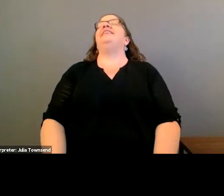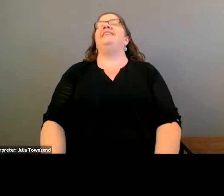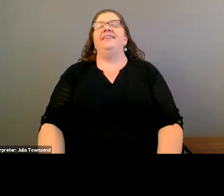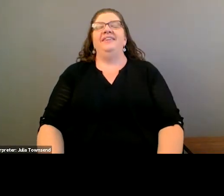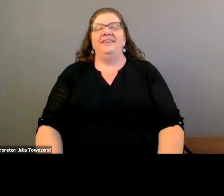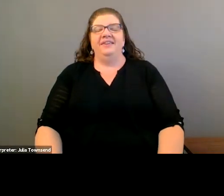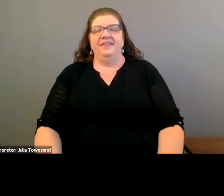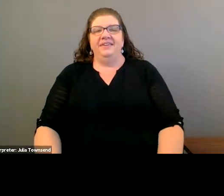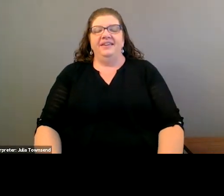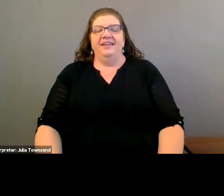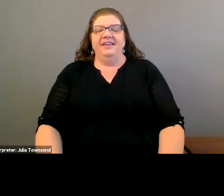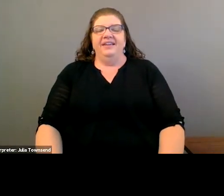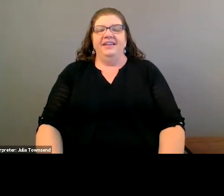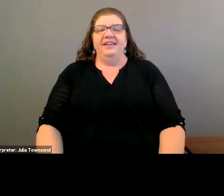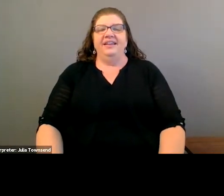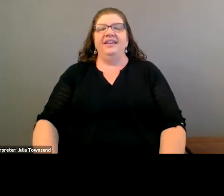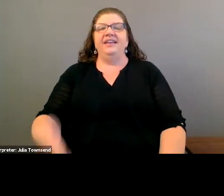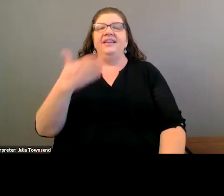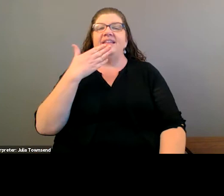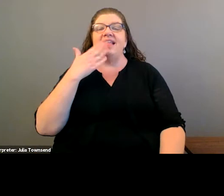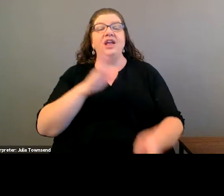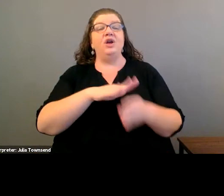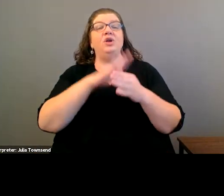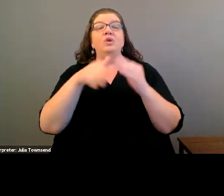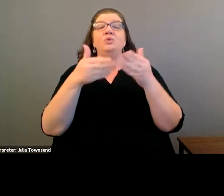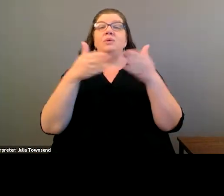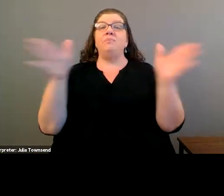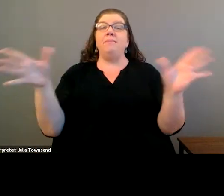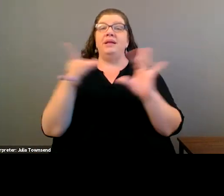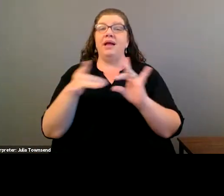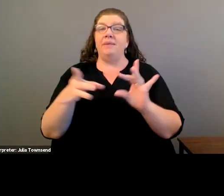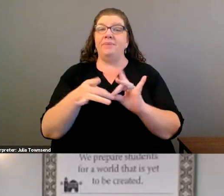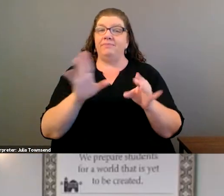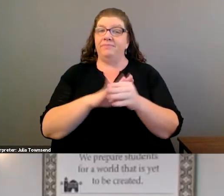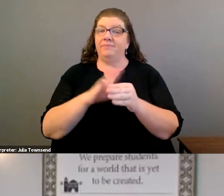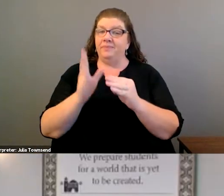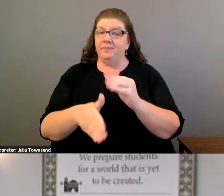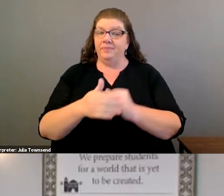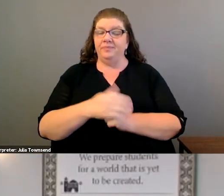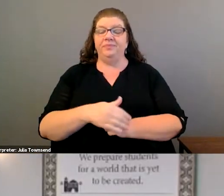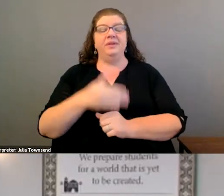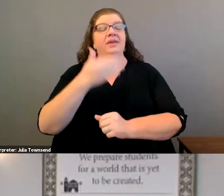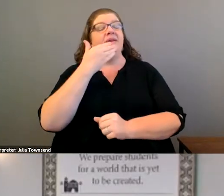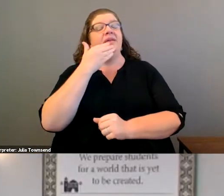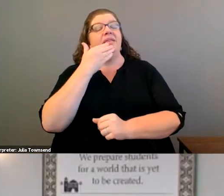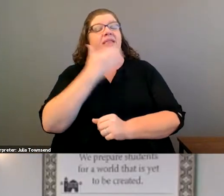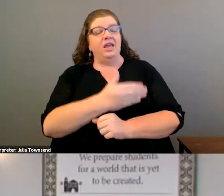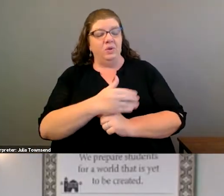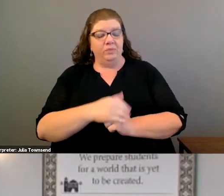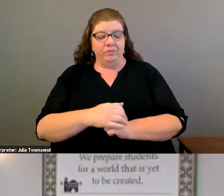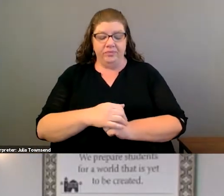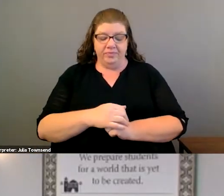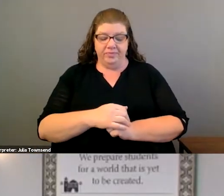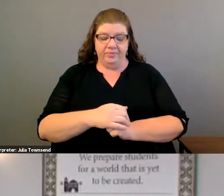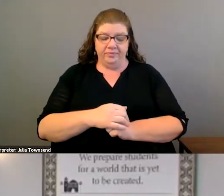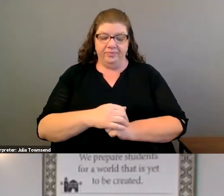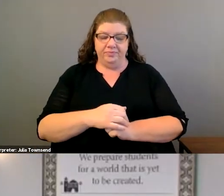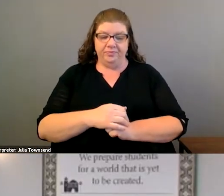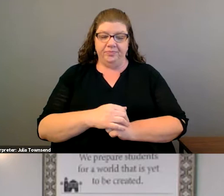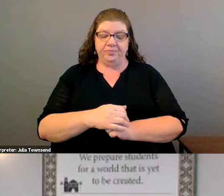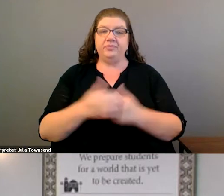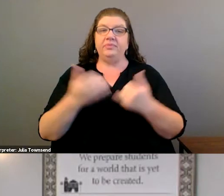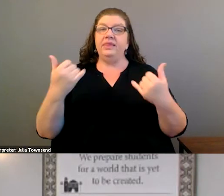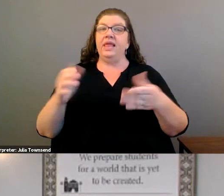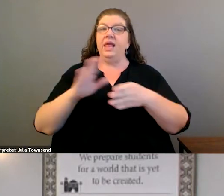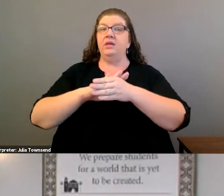Thank you. And President Ford, that concludes public comment on this item. Thank you, Ms. Trujillo. And now that